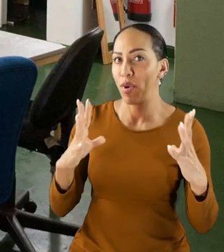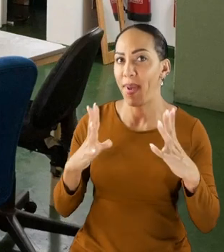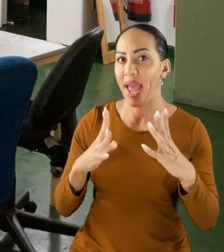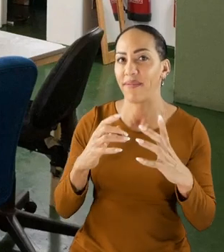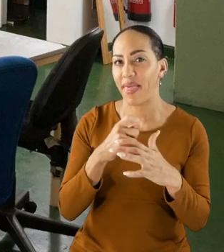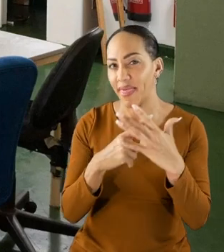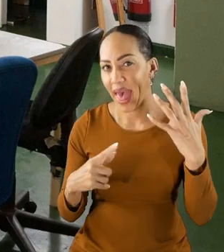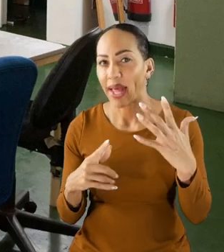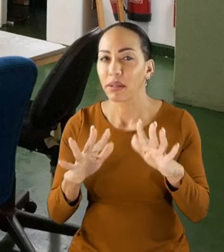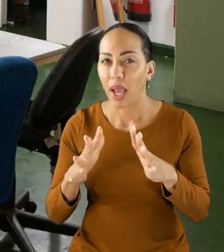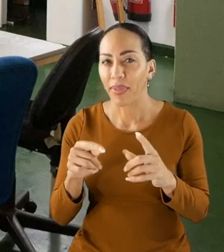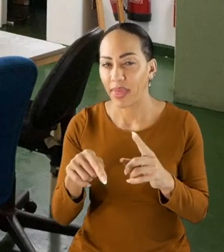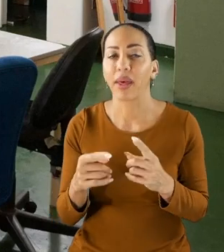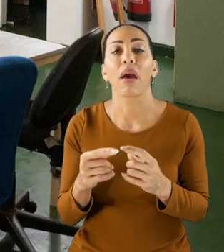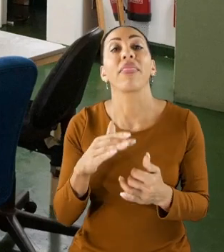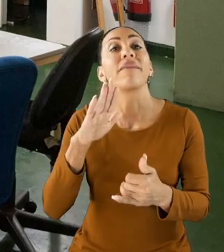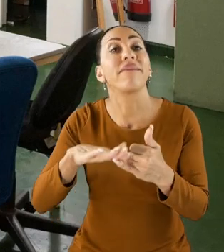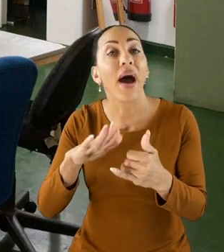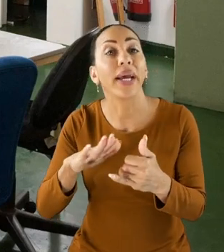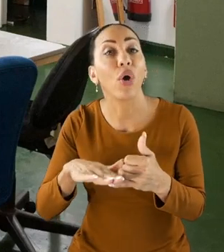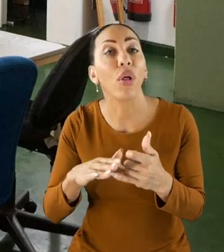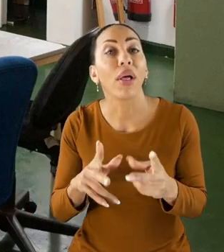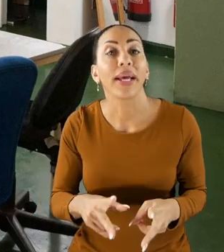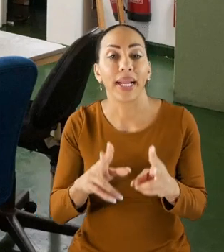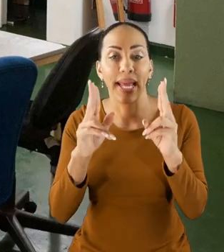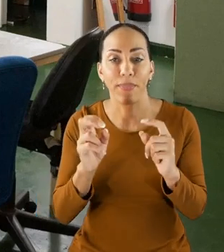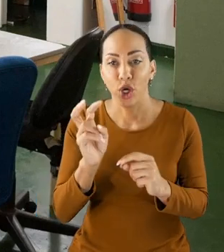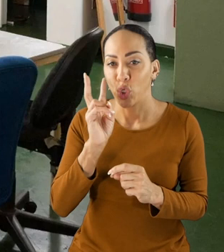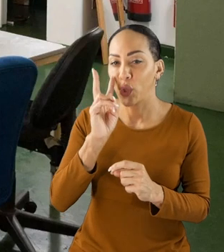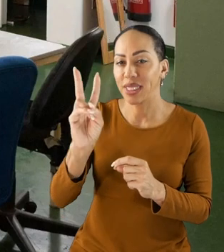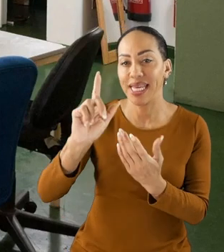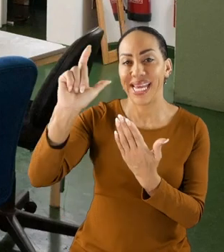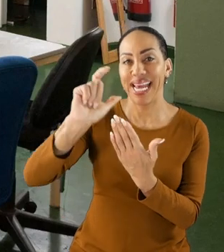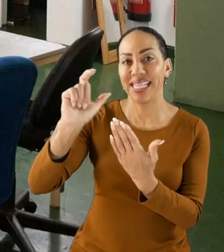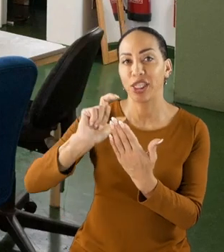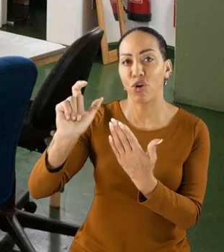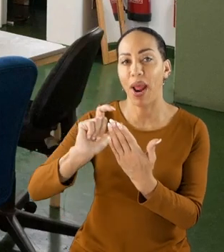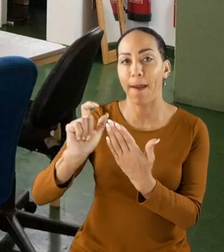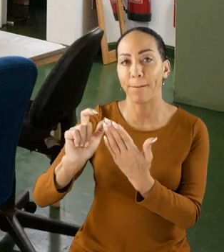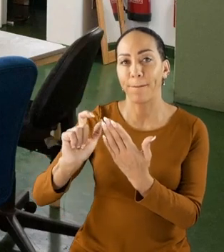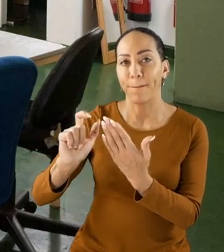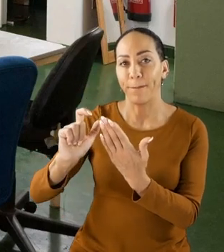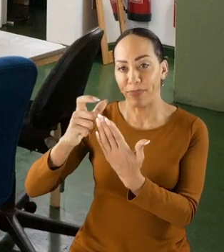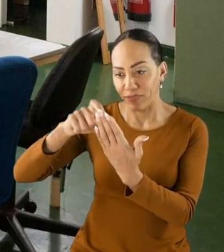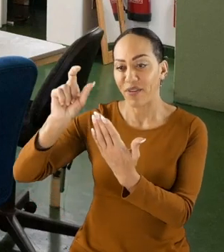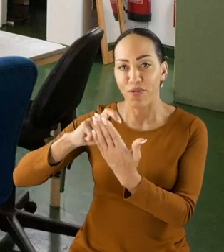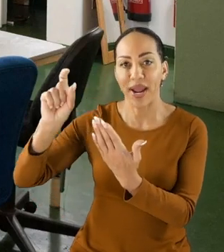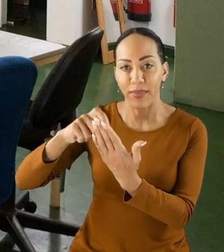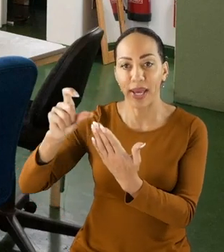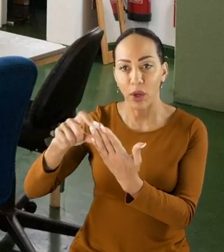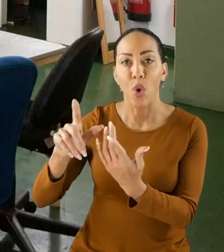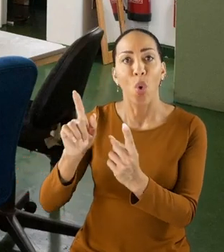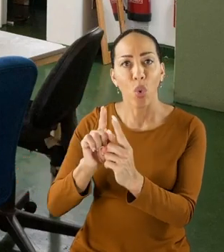But in the final clip, we get the sense of the Instagram framing, but also a sense of liveness created in the way the video